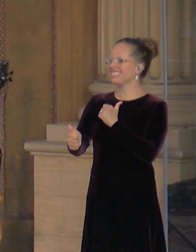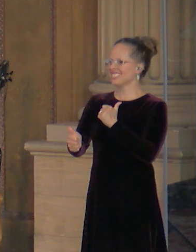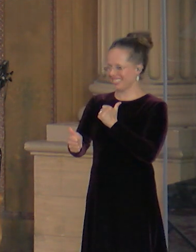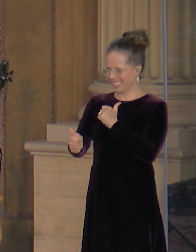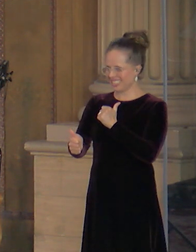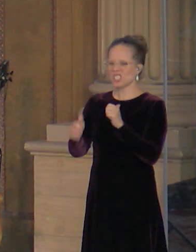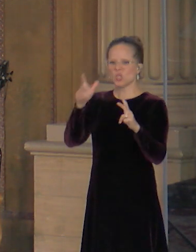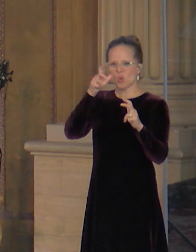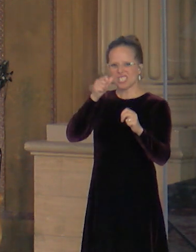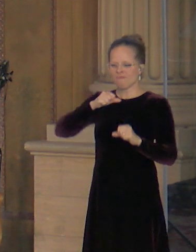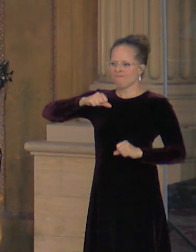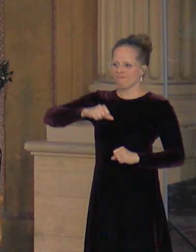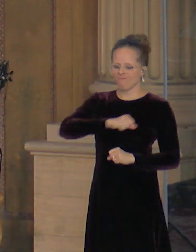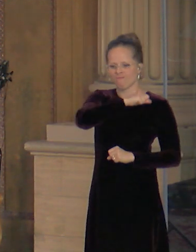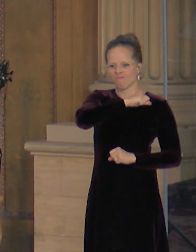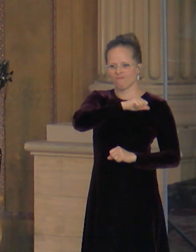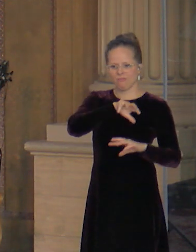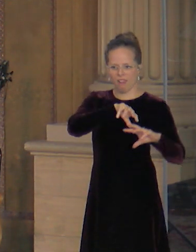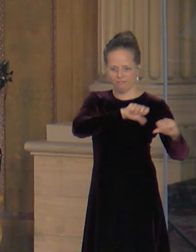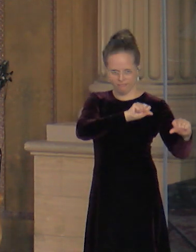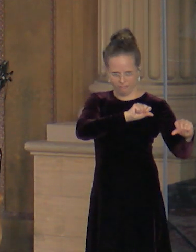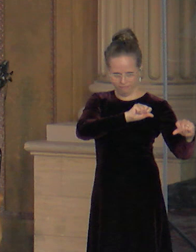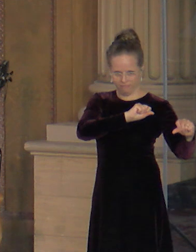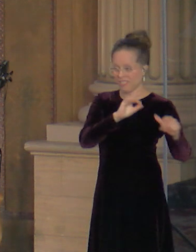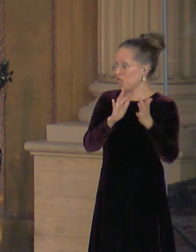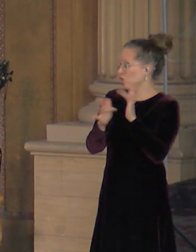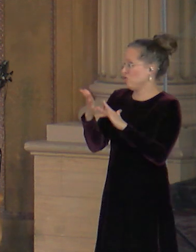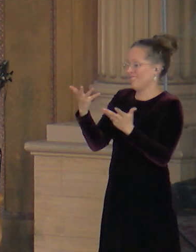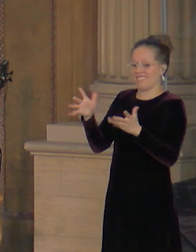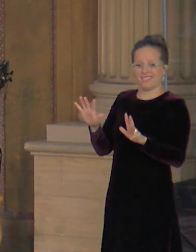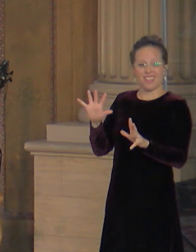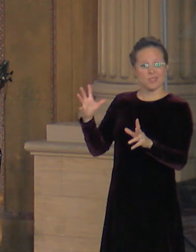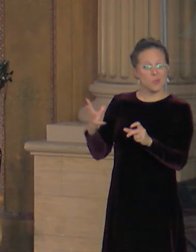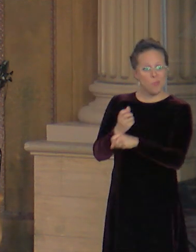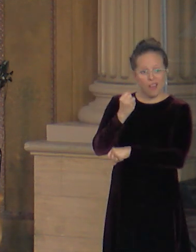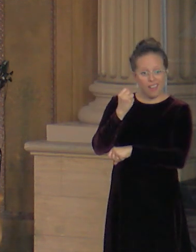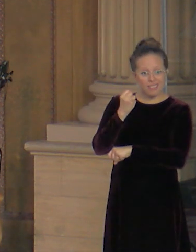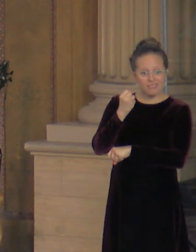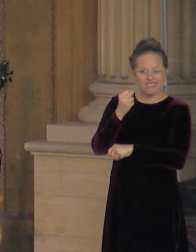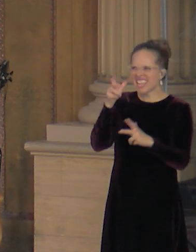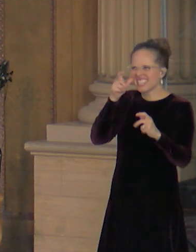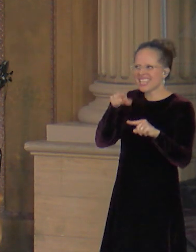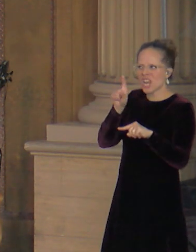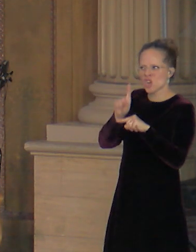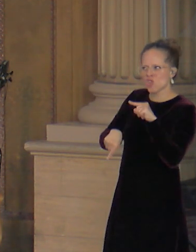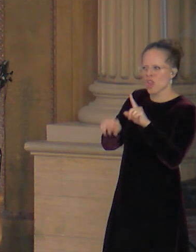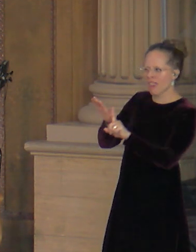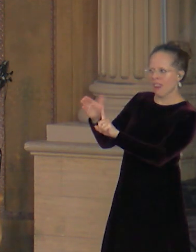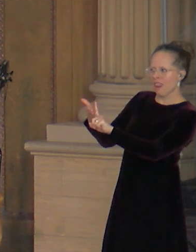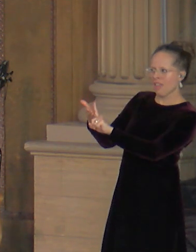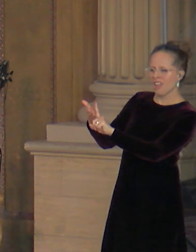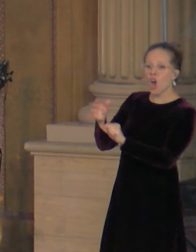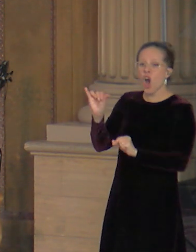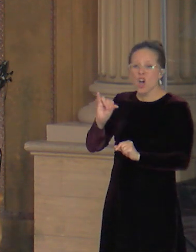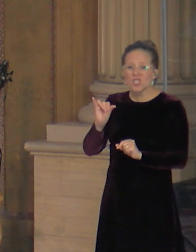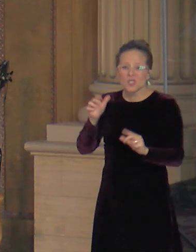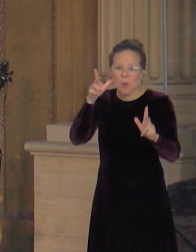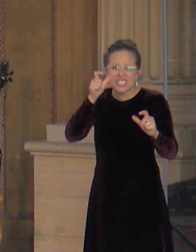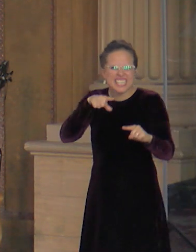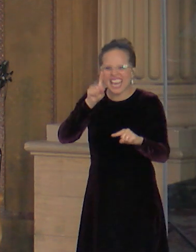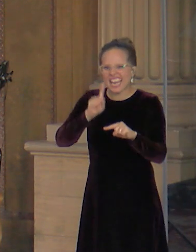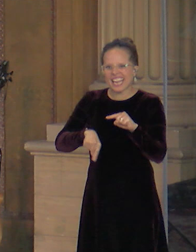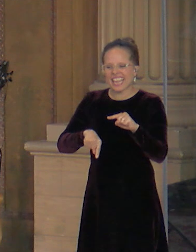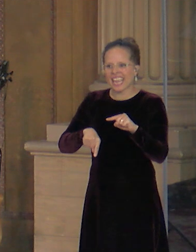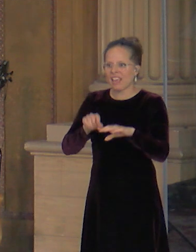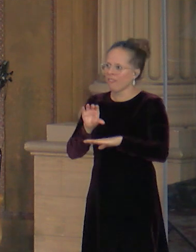he went away defeated Jesus has won Satan couldn't make Jesus do things and also he can't make us do things either